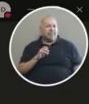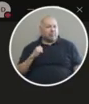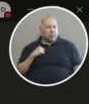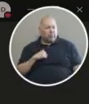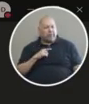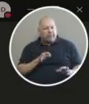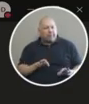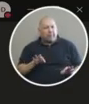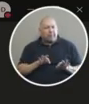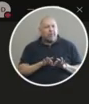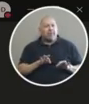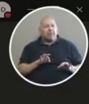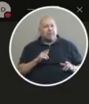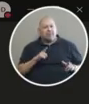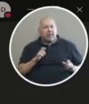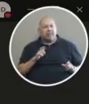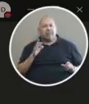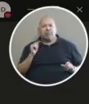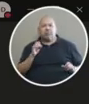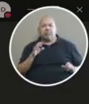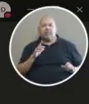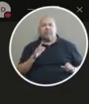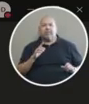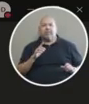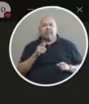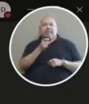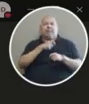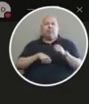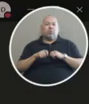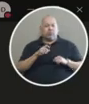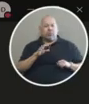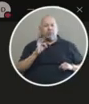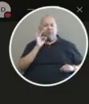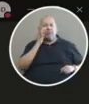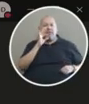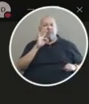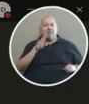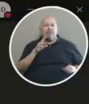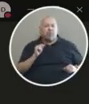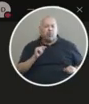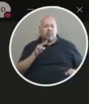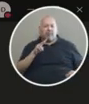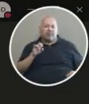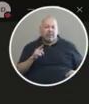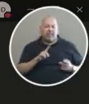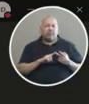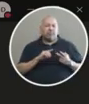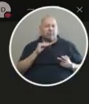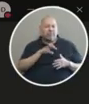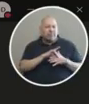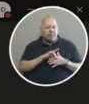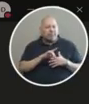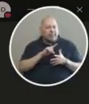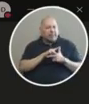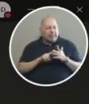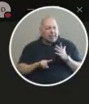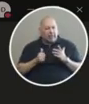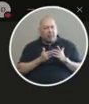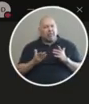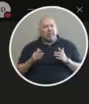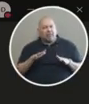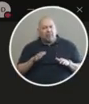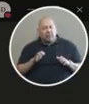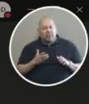are pivoting quickly to substitute fresh fruits and vegetables, meats, dairy, and other perishable and